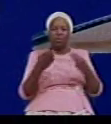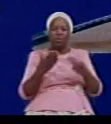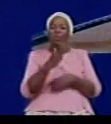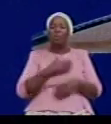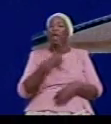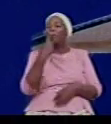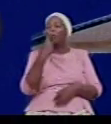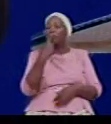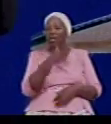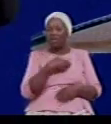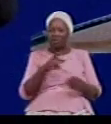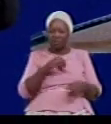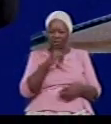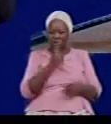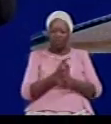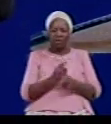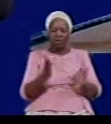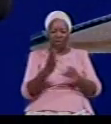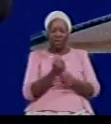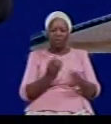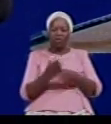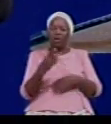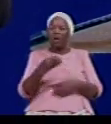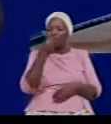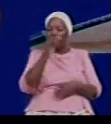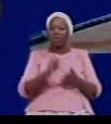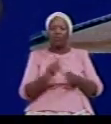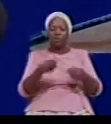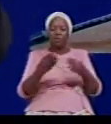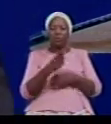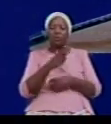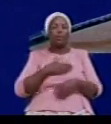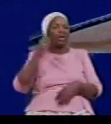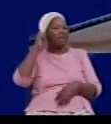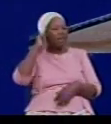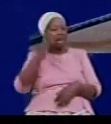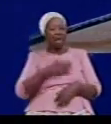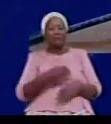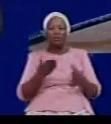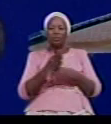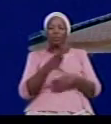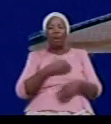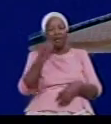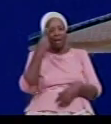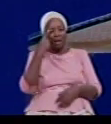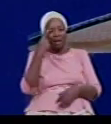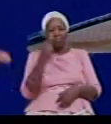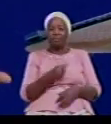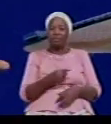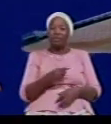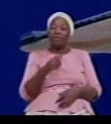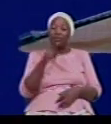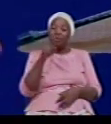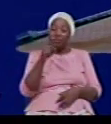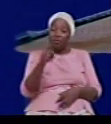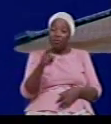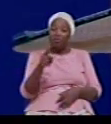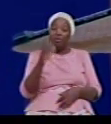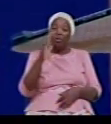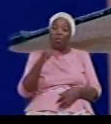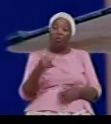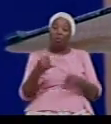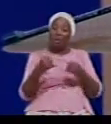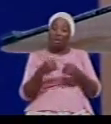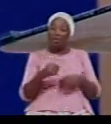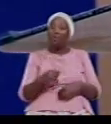I'm only going to take the food that goes through the ear and through the eye. Well, you will live